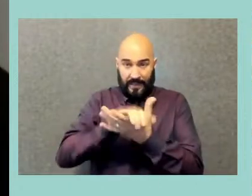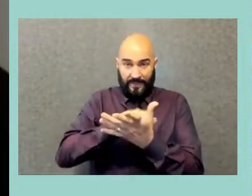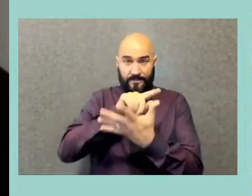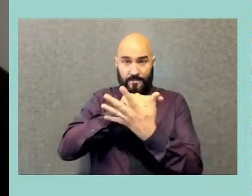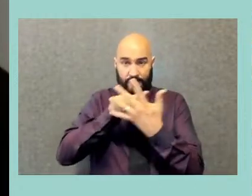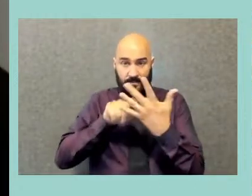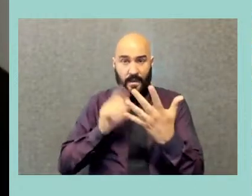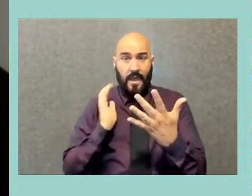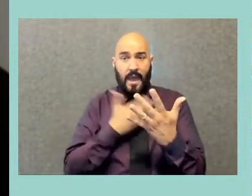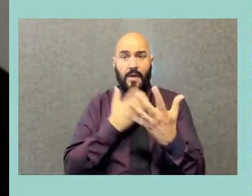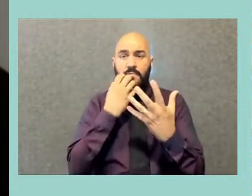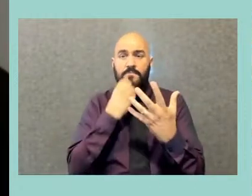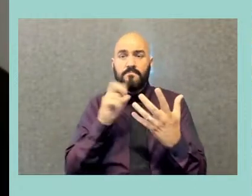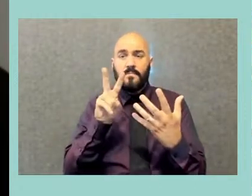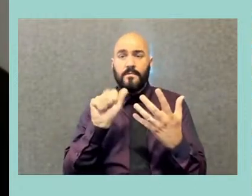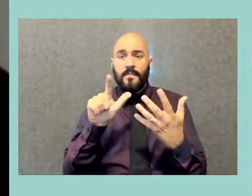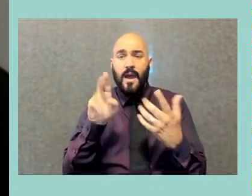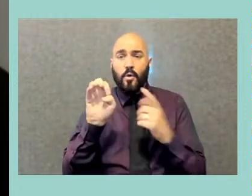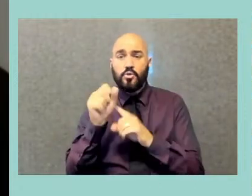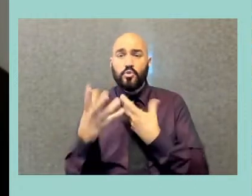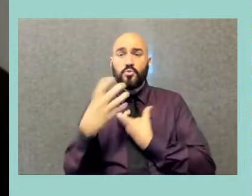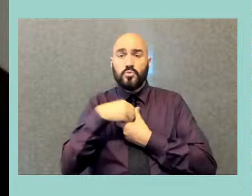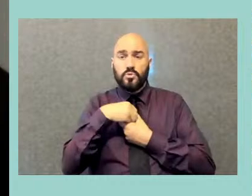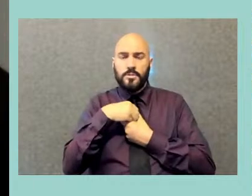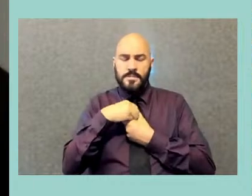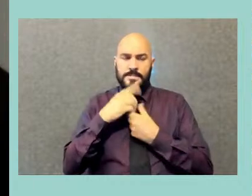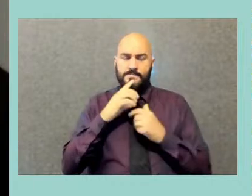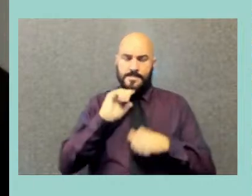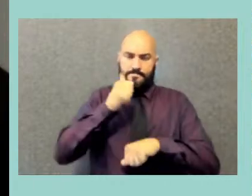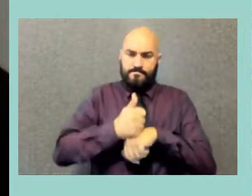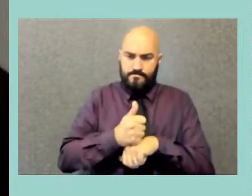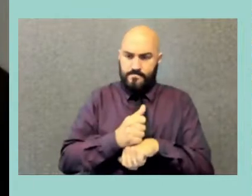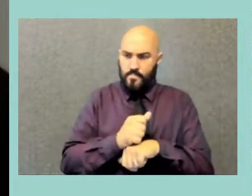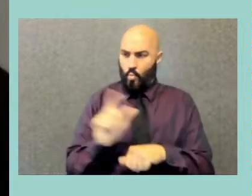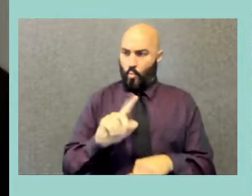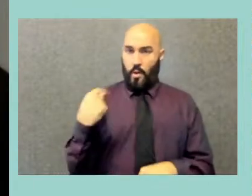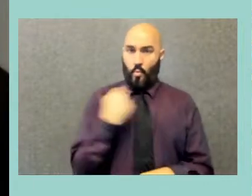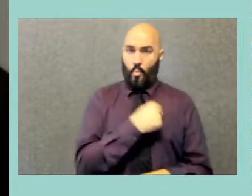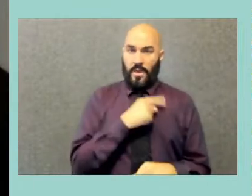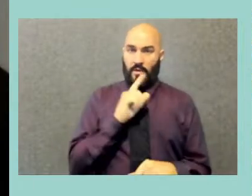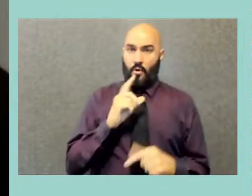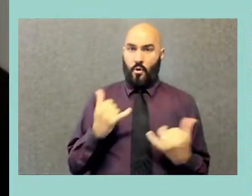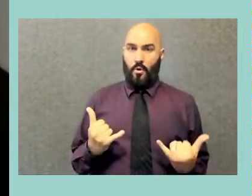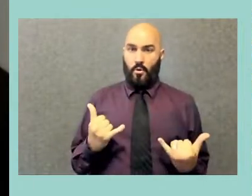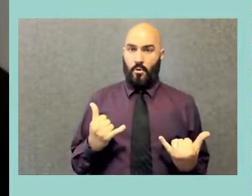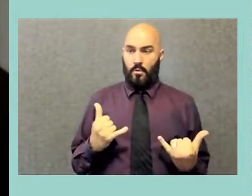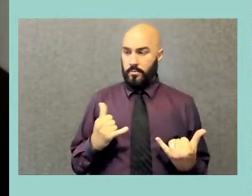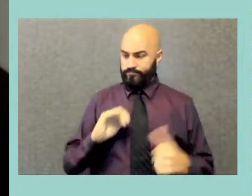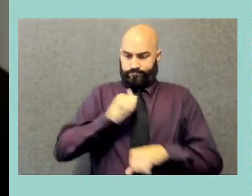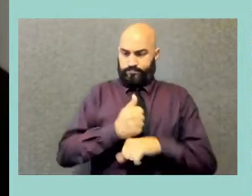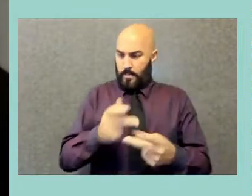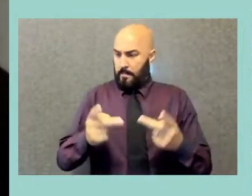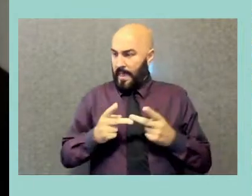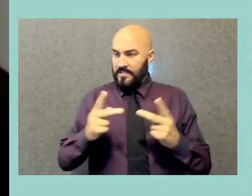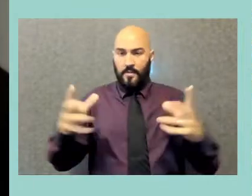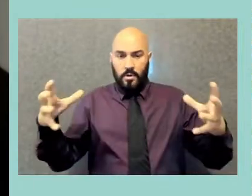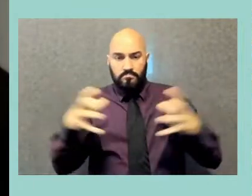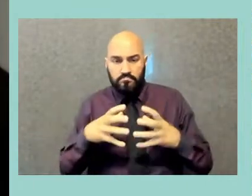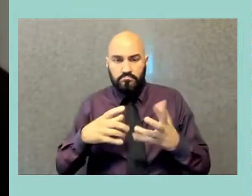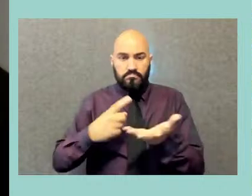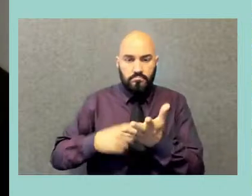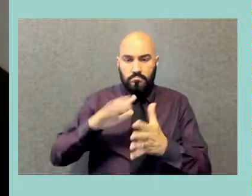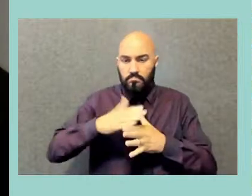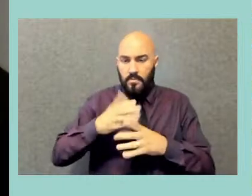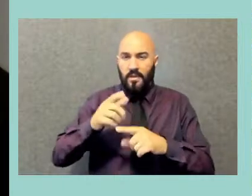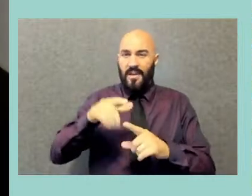worship where we are. The ground you are on is holy ground because you